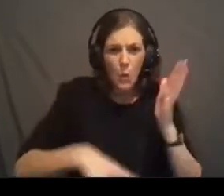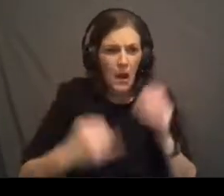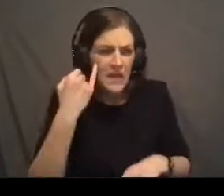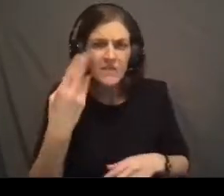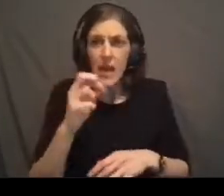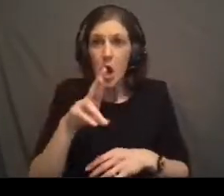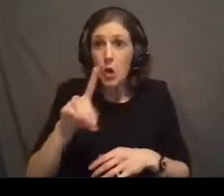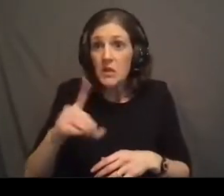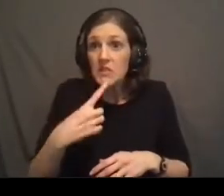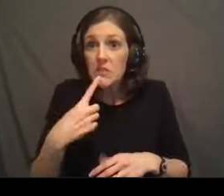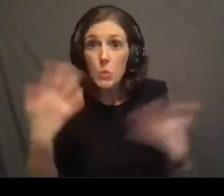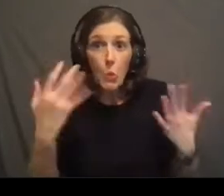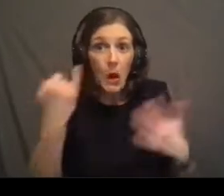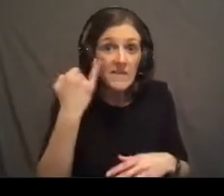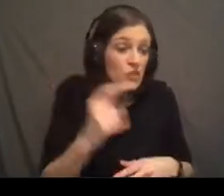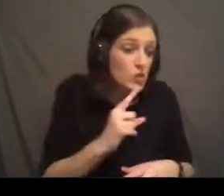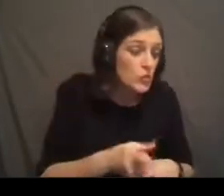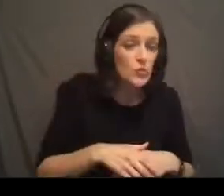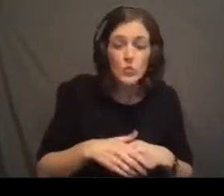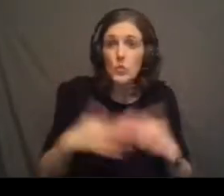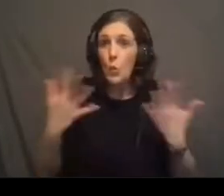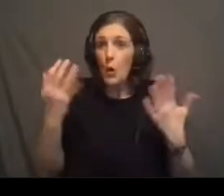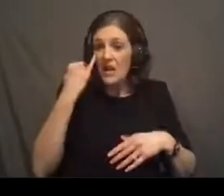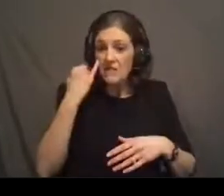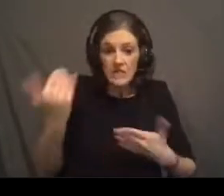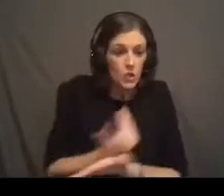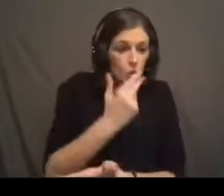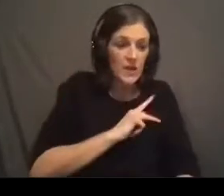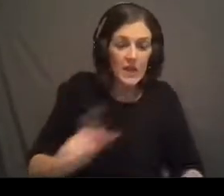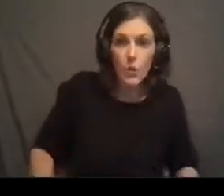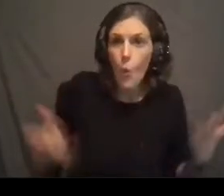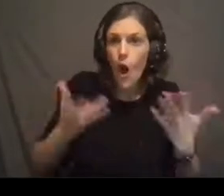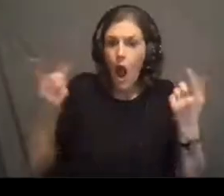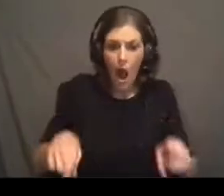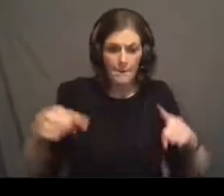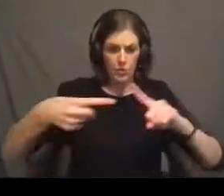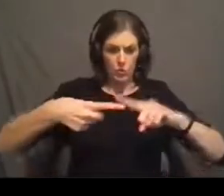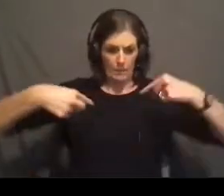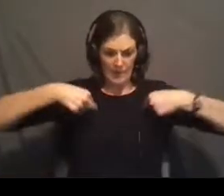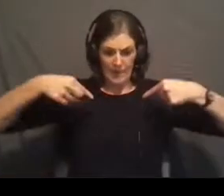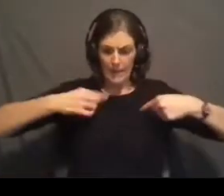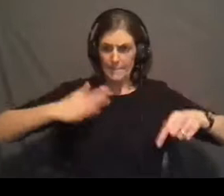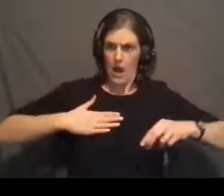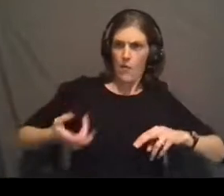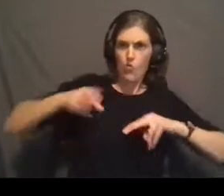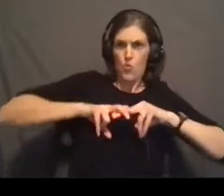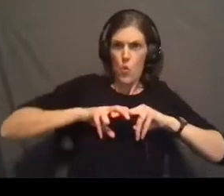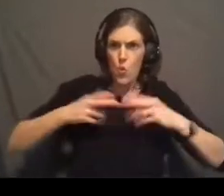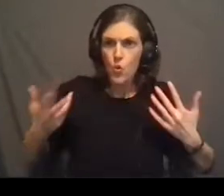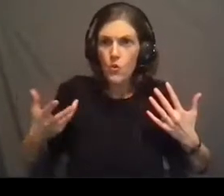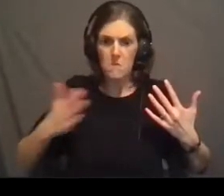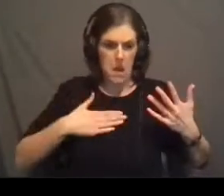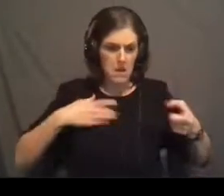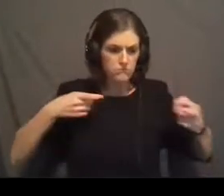going, what if this is true? What if this is the new king? What's going to happen to my throne? What's going to happen